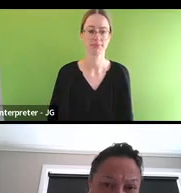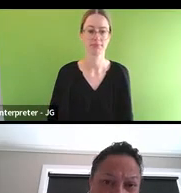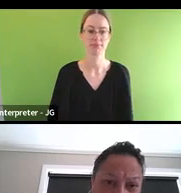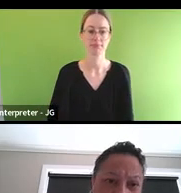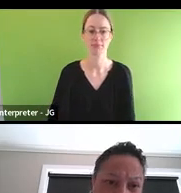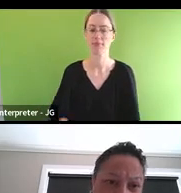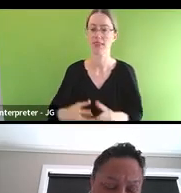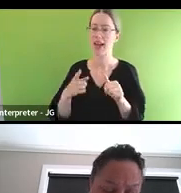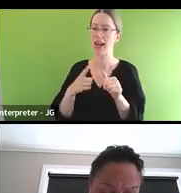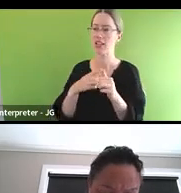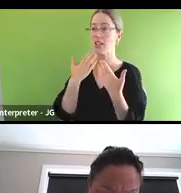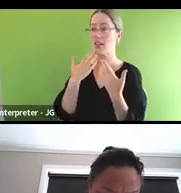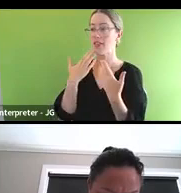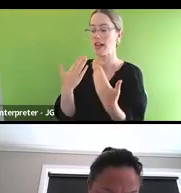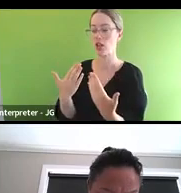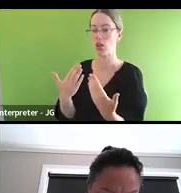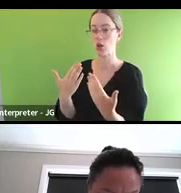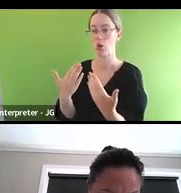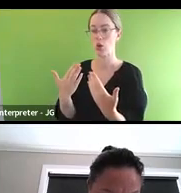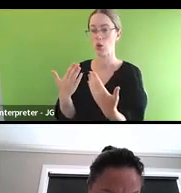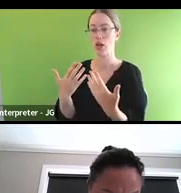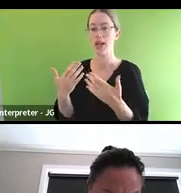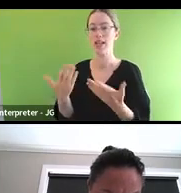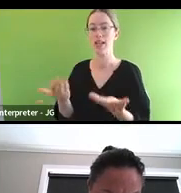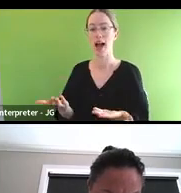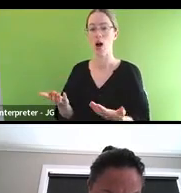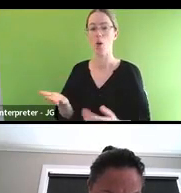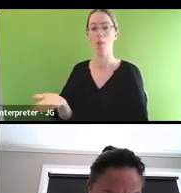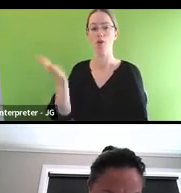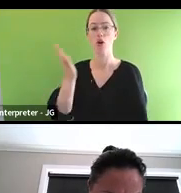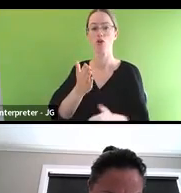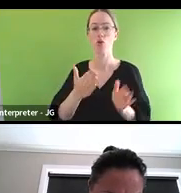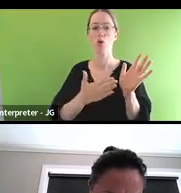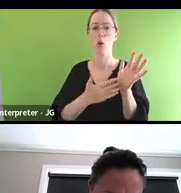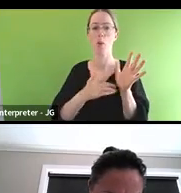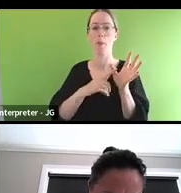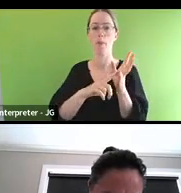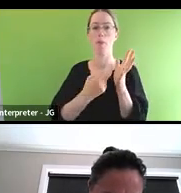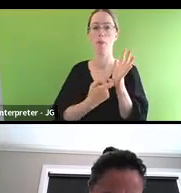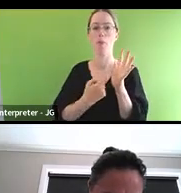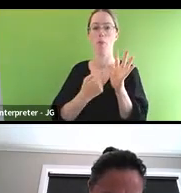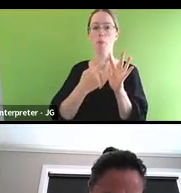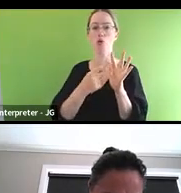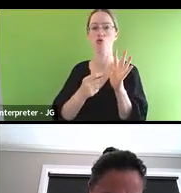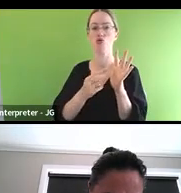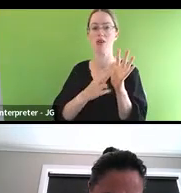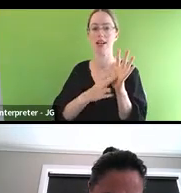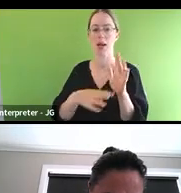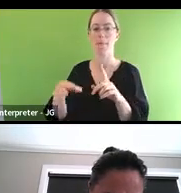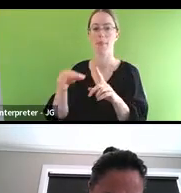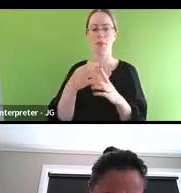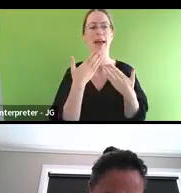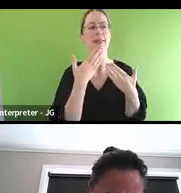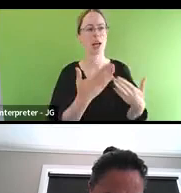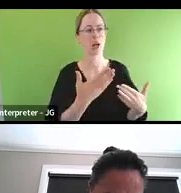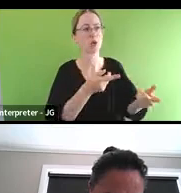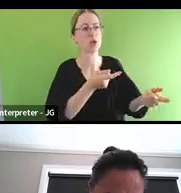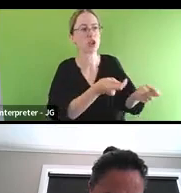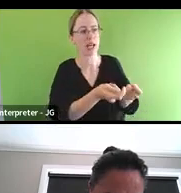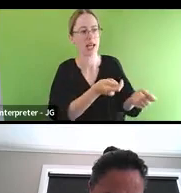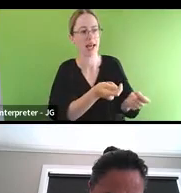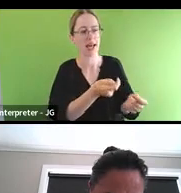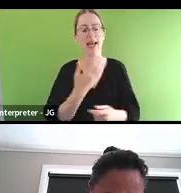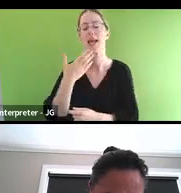Thank you, Sheryl. Look, we'll move on to Maureen Pugh. Thank you, Madam Chair, and thank you, Sheryl,